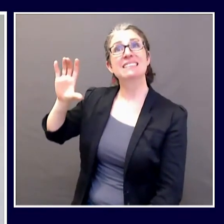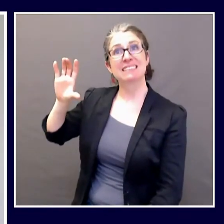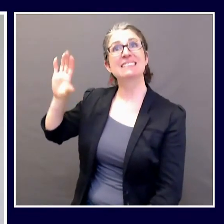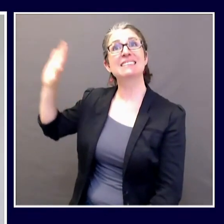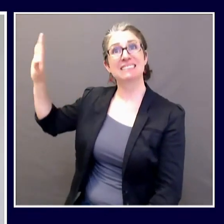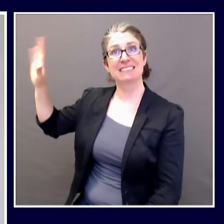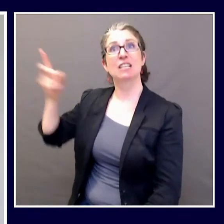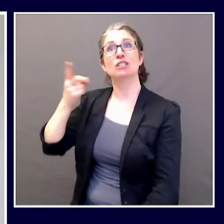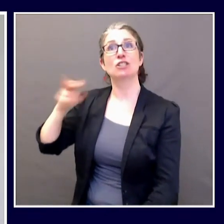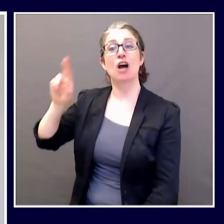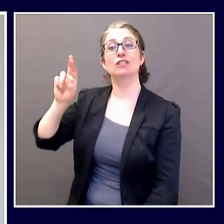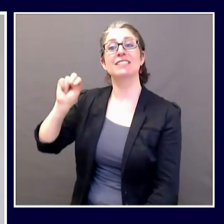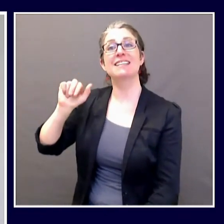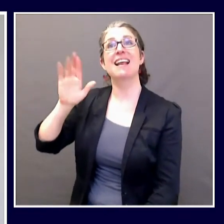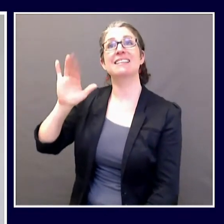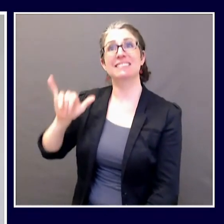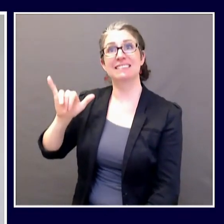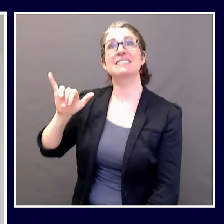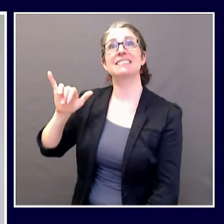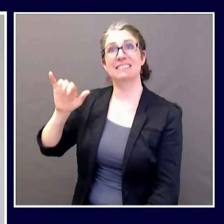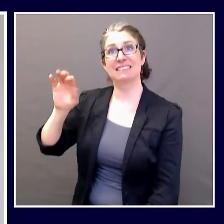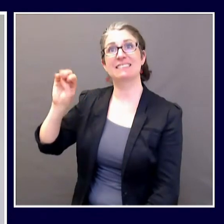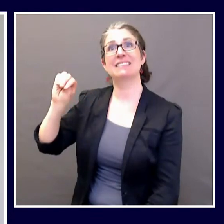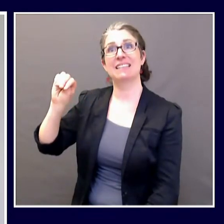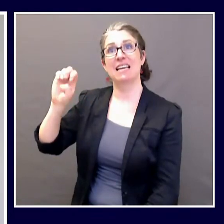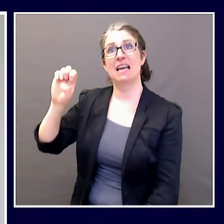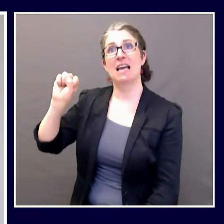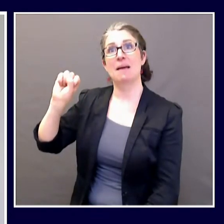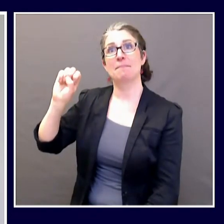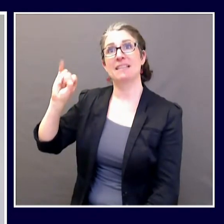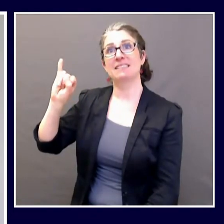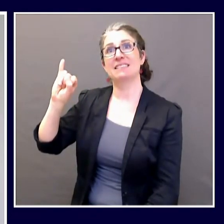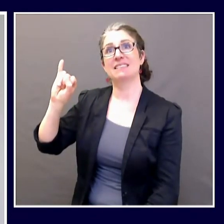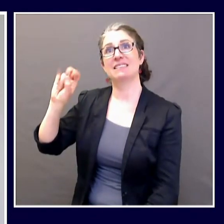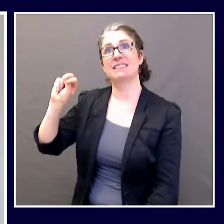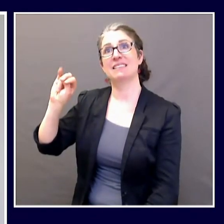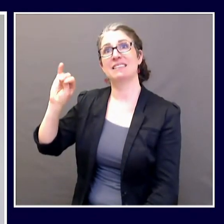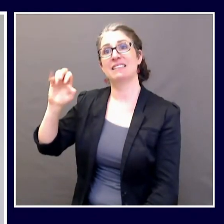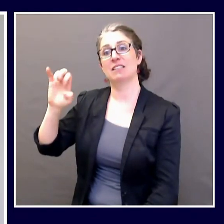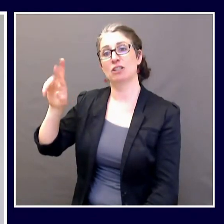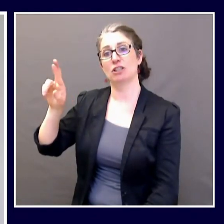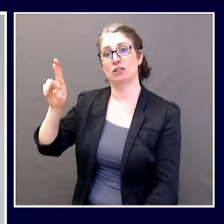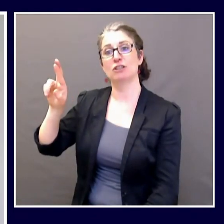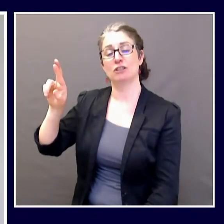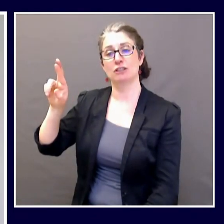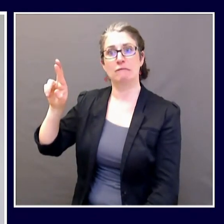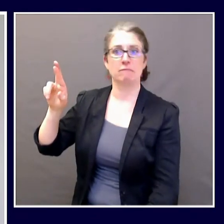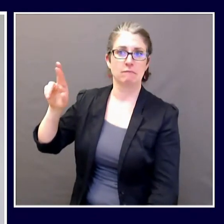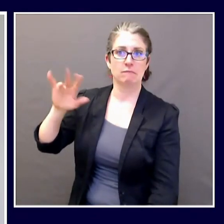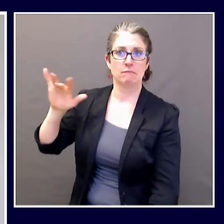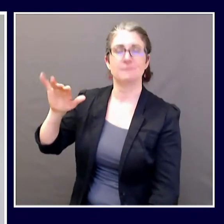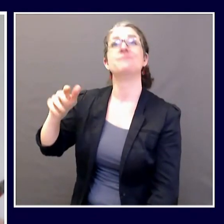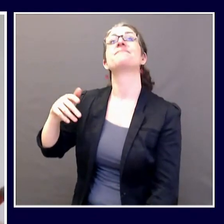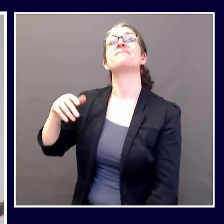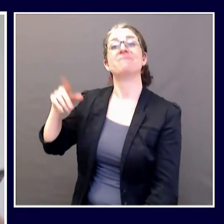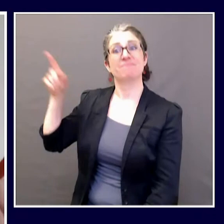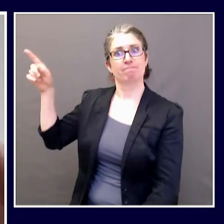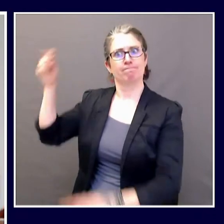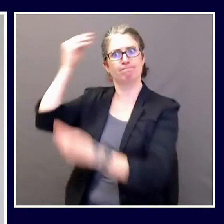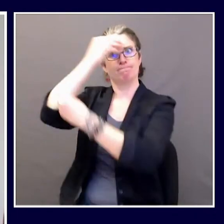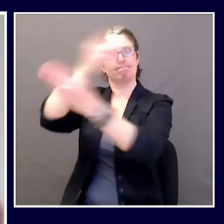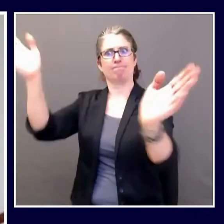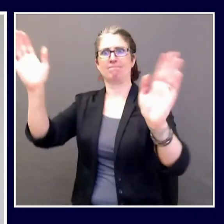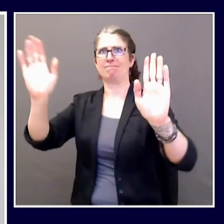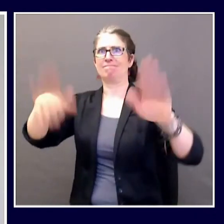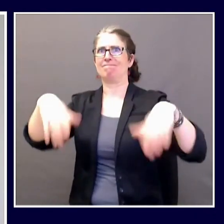press conference that there were going to be significant disruptions to the way that we think about our lives for the future. And for someone with